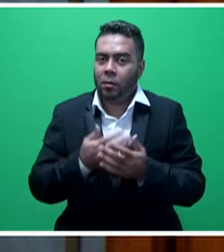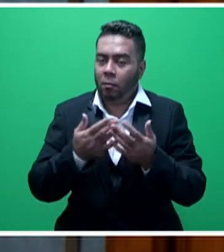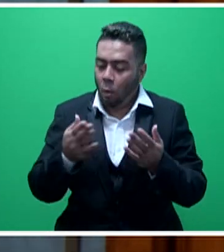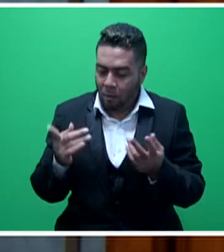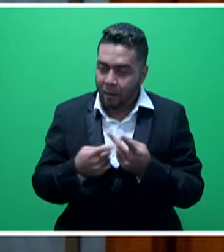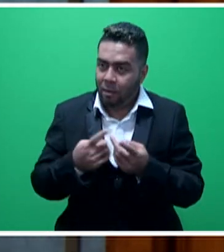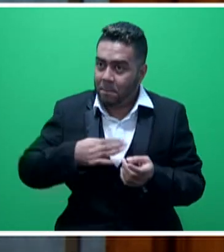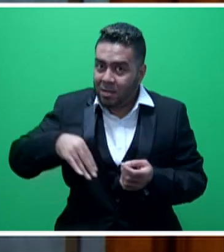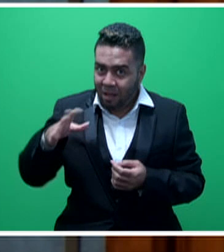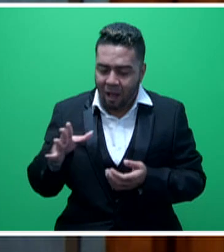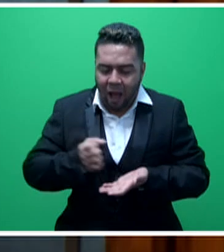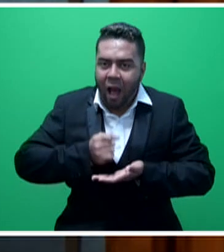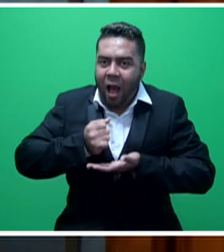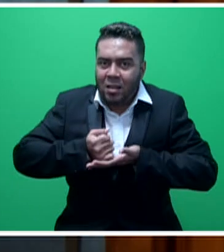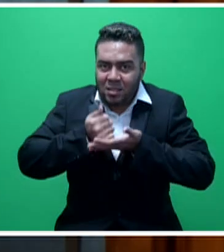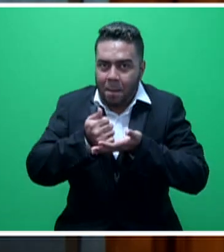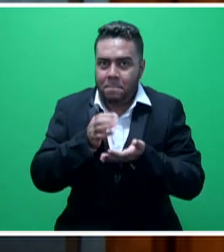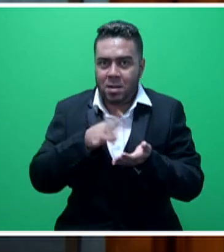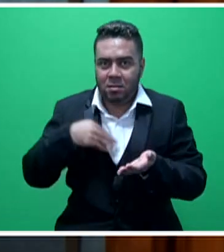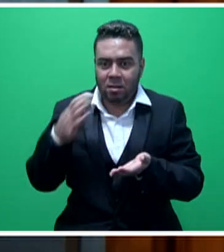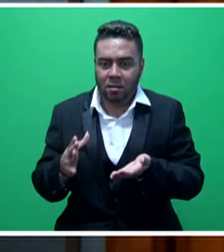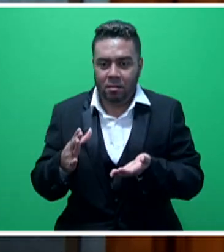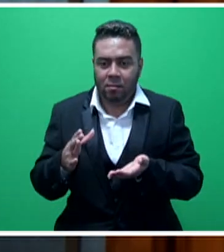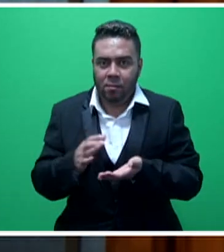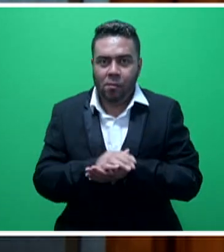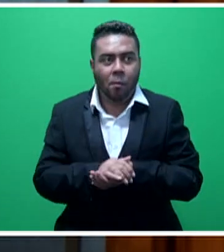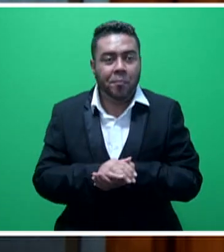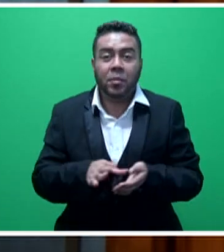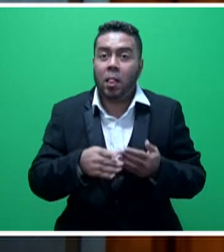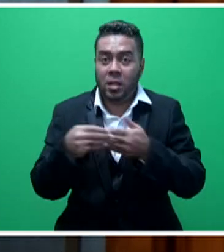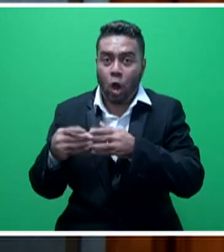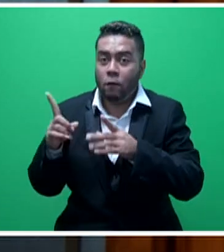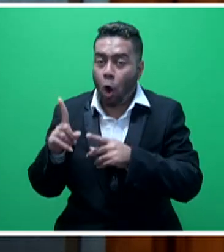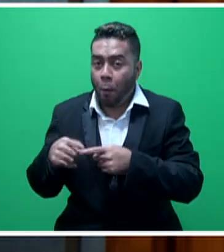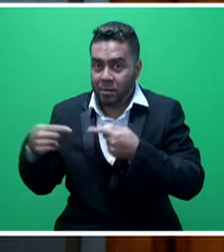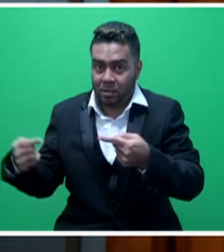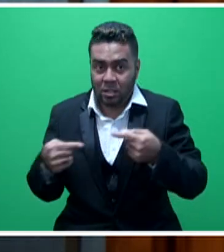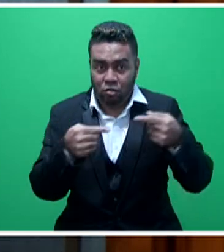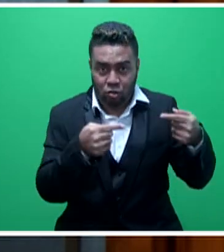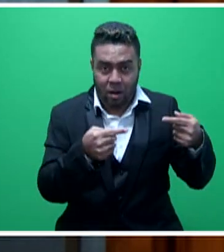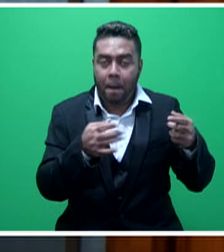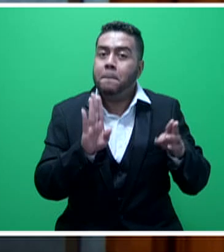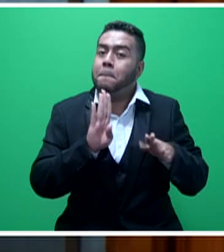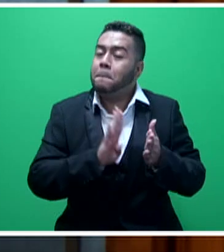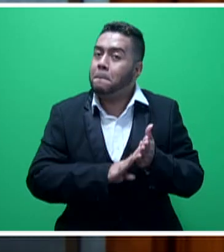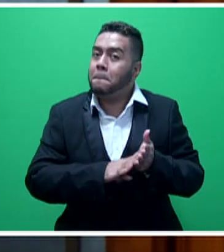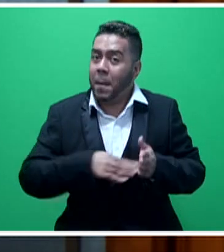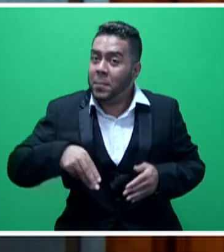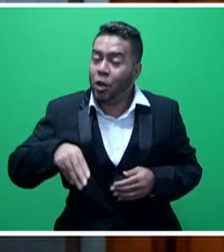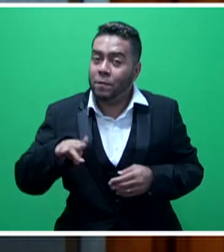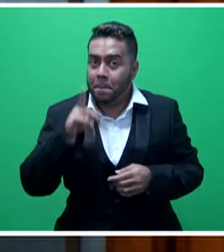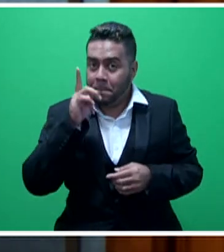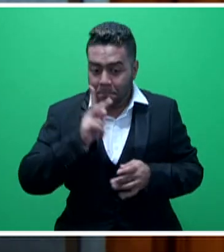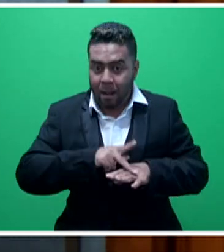Ministers, Assistant Ministers, the Honourable Leader of the Opposition and members of the Parliament, members of the public who